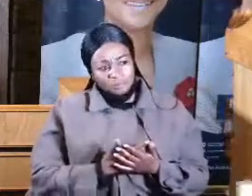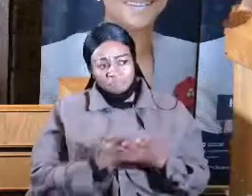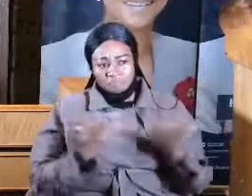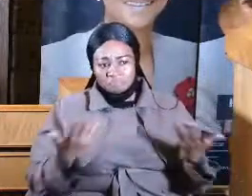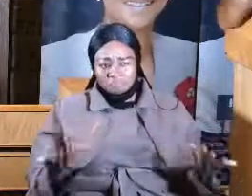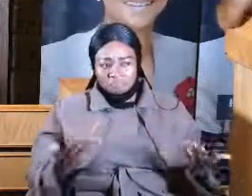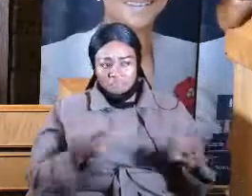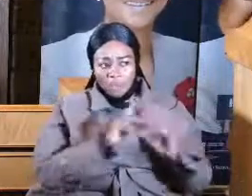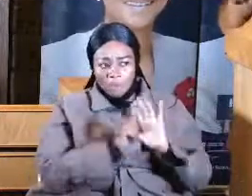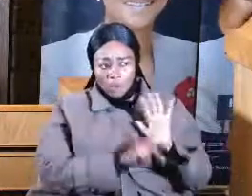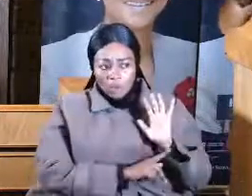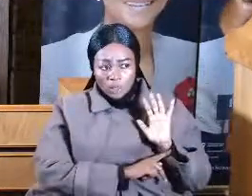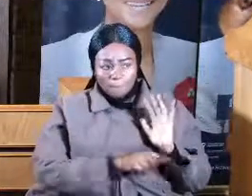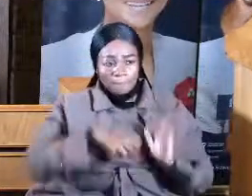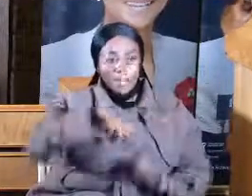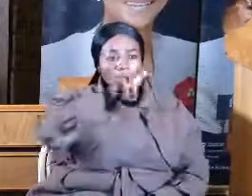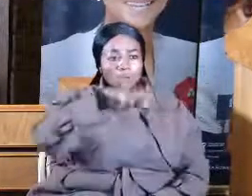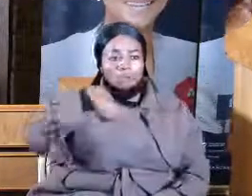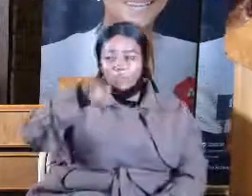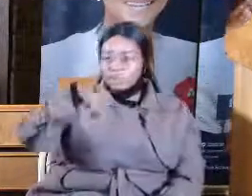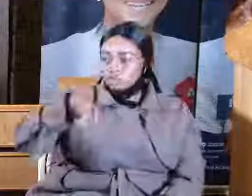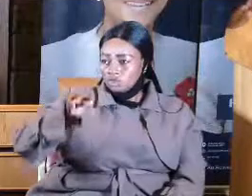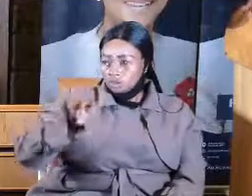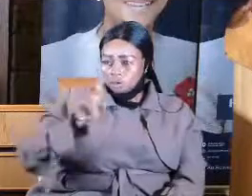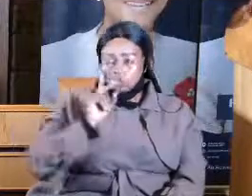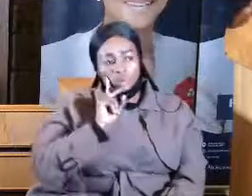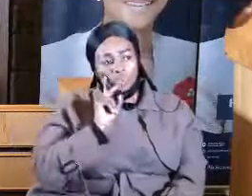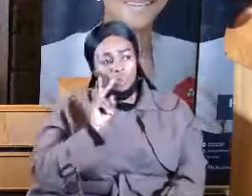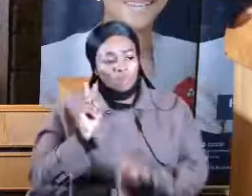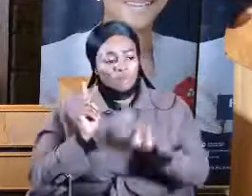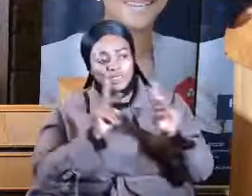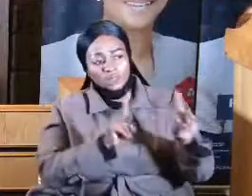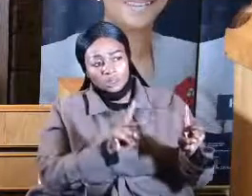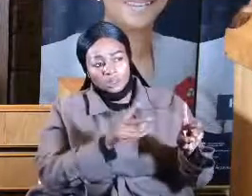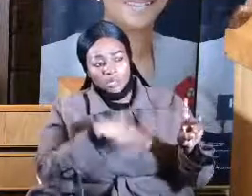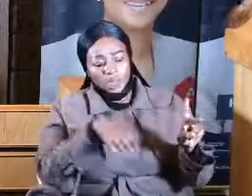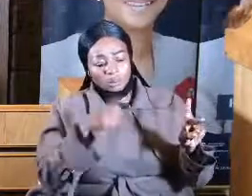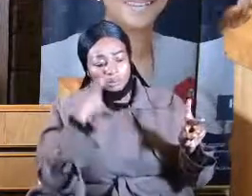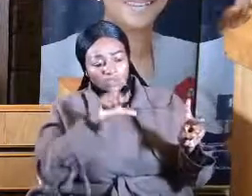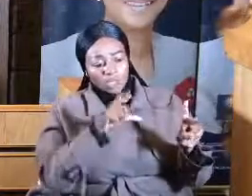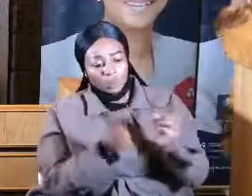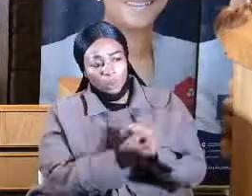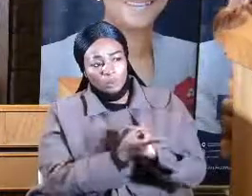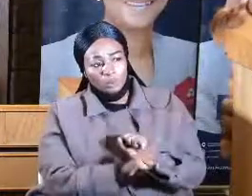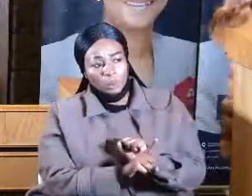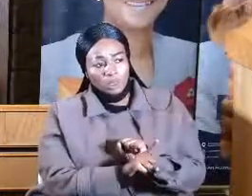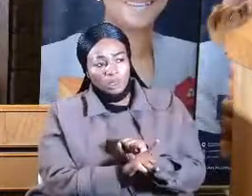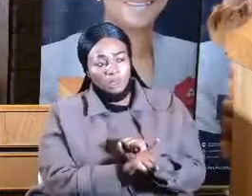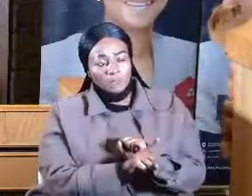program there to go and understand what are the issues.